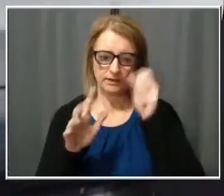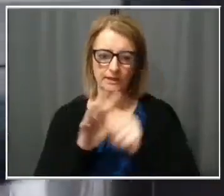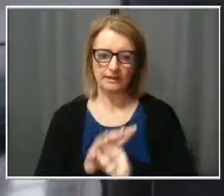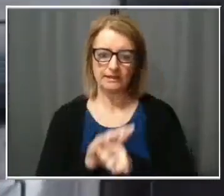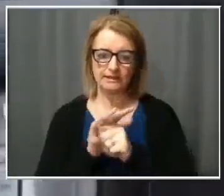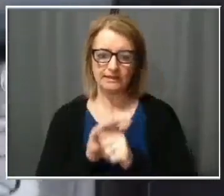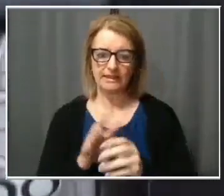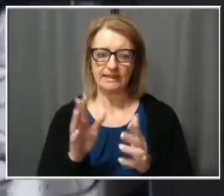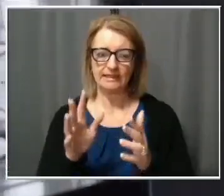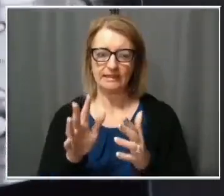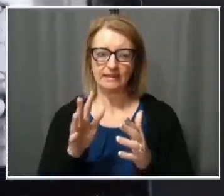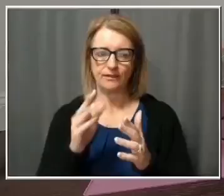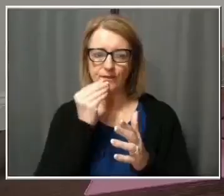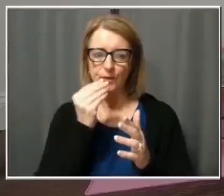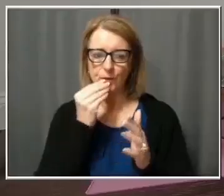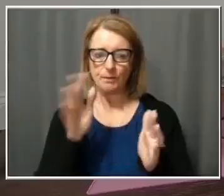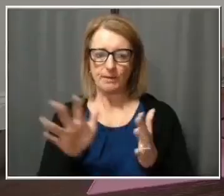Yeah,